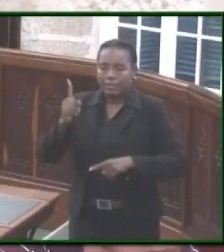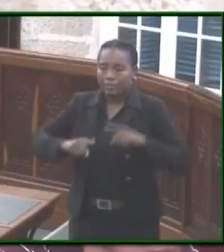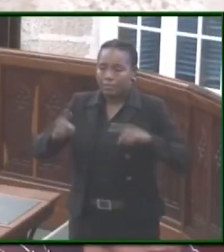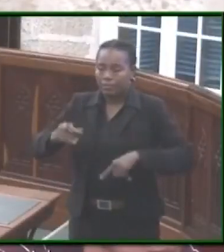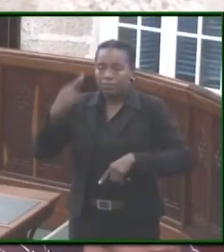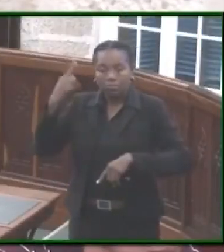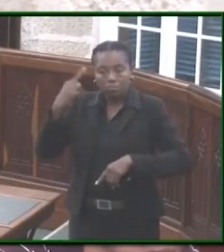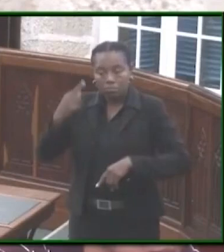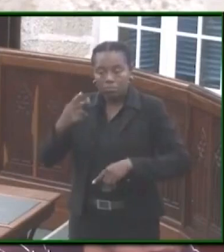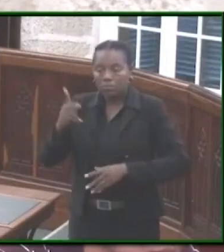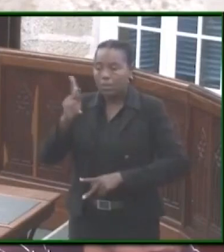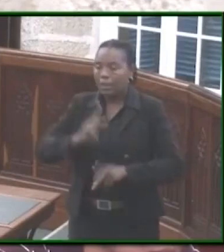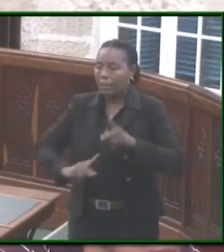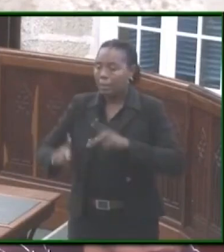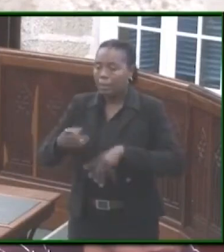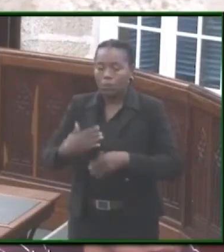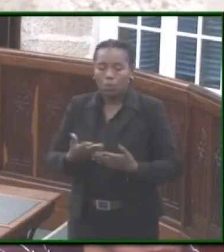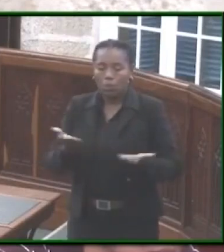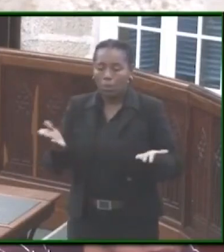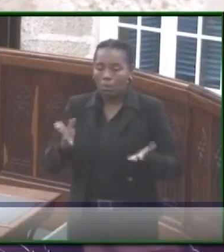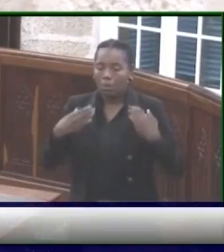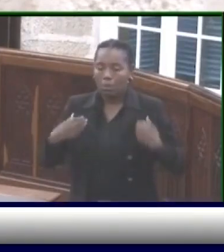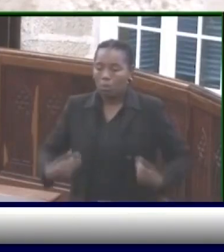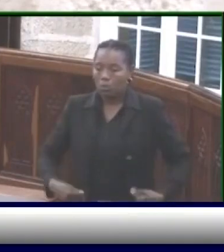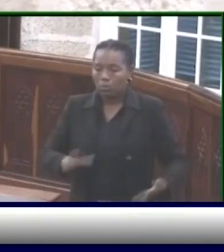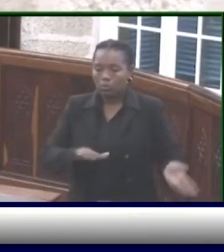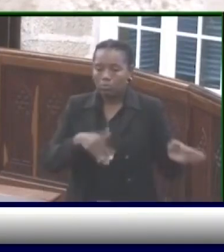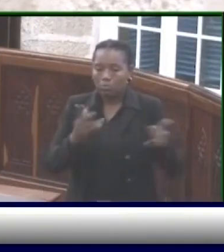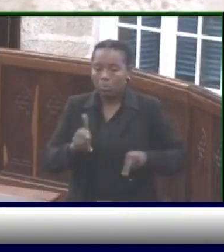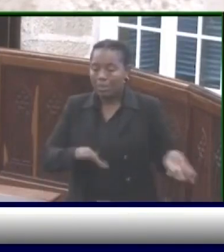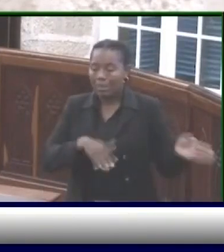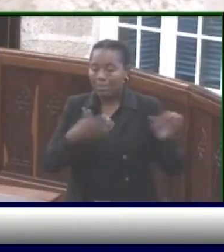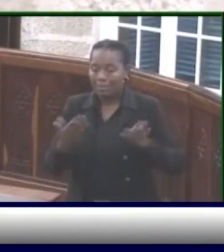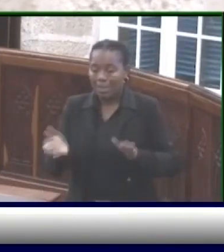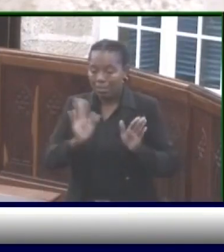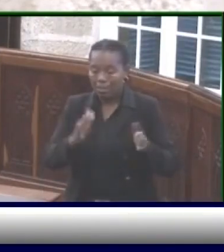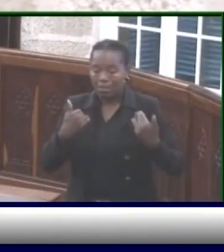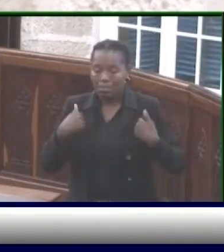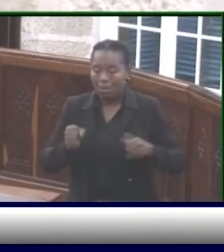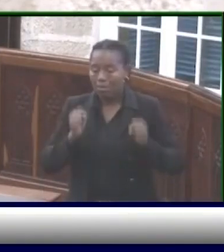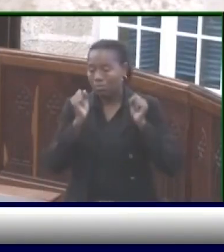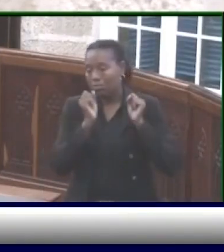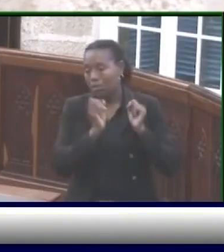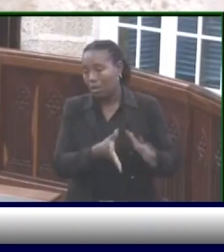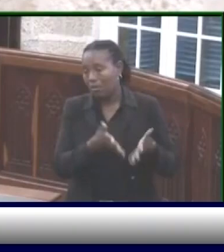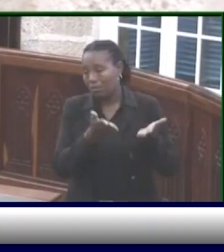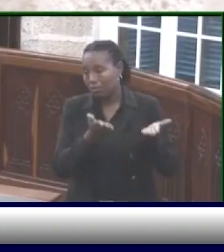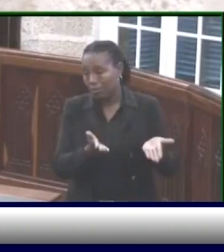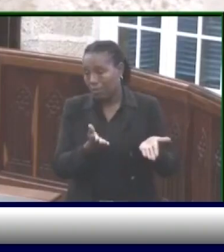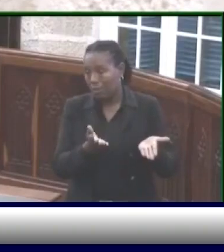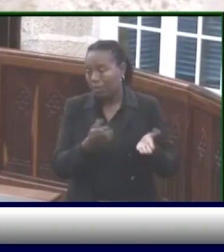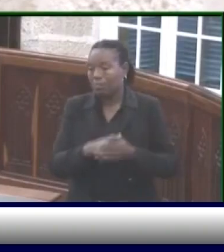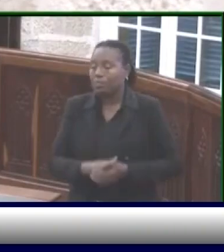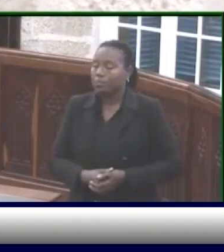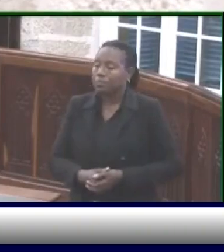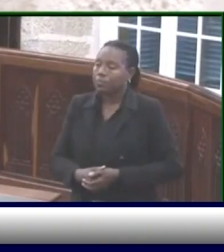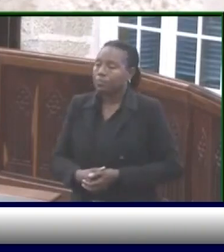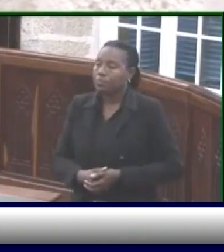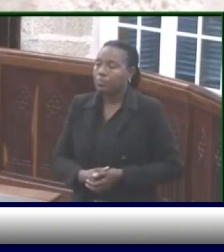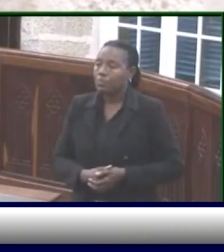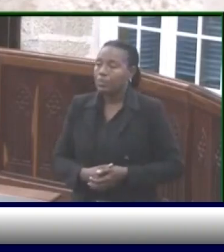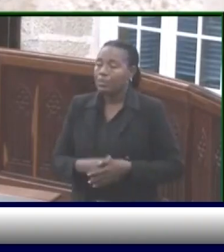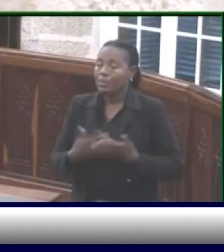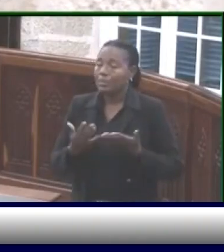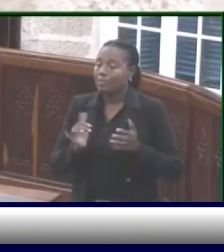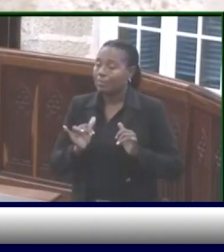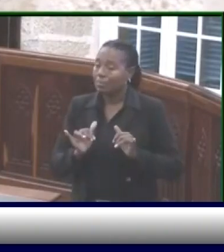reasons, individuals are simply abandoning bodies in the morgue. And